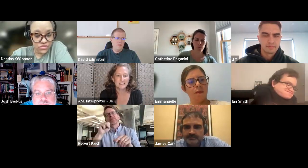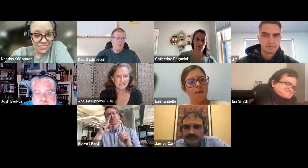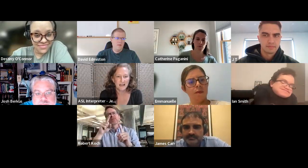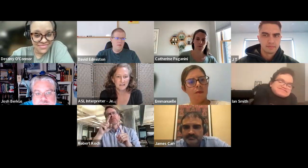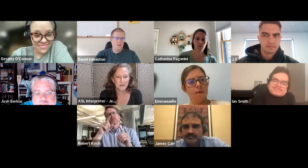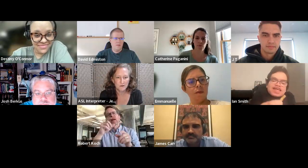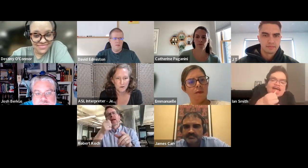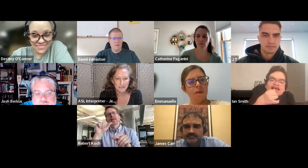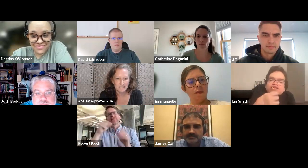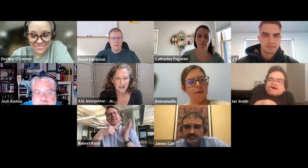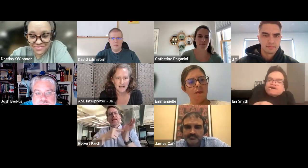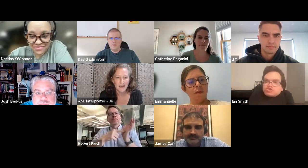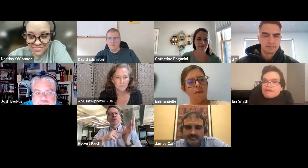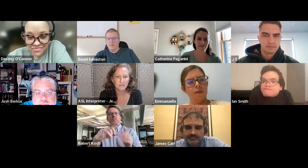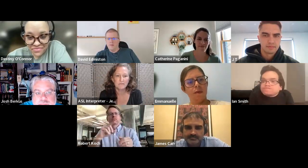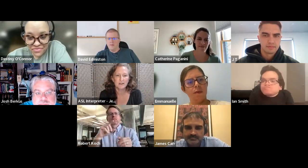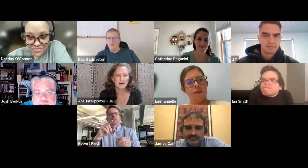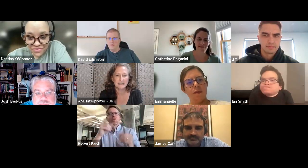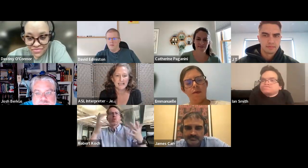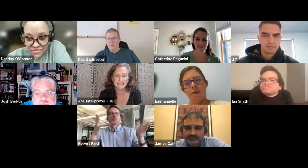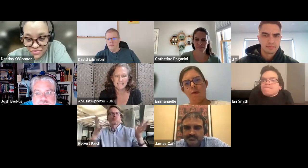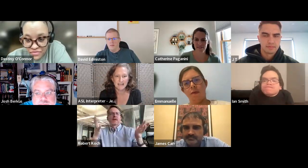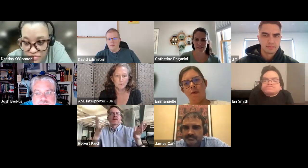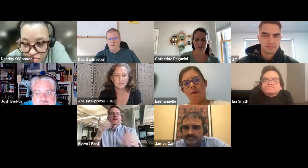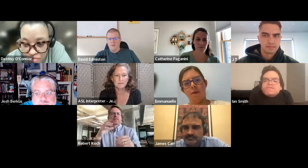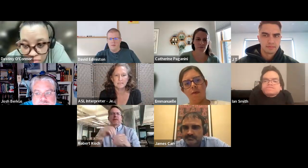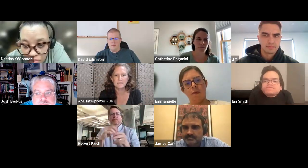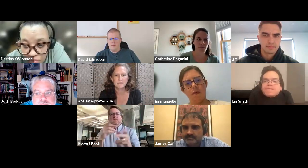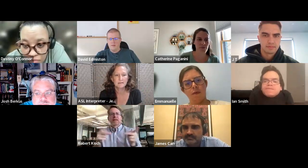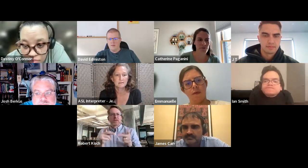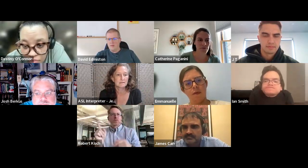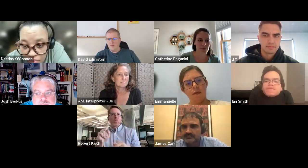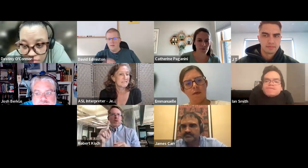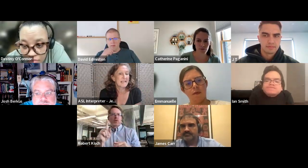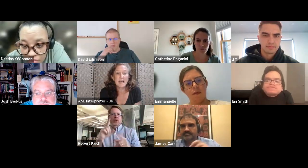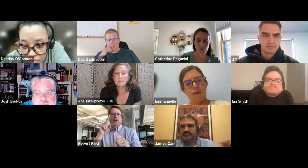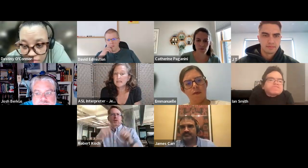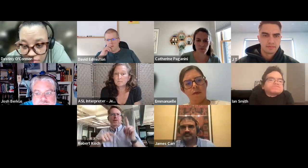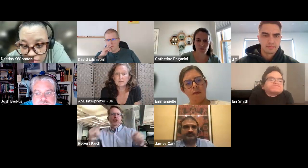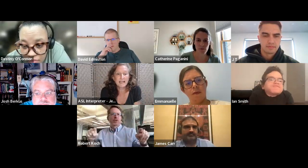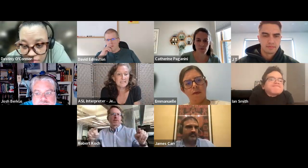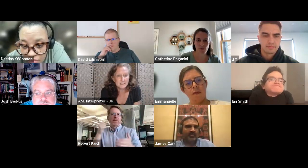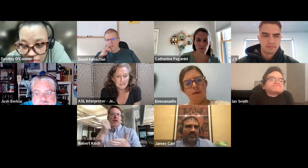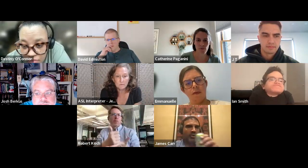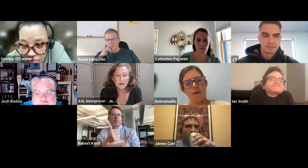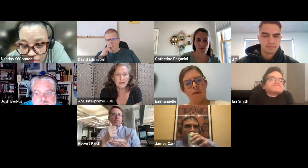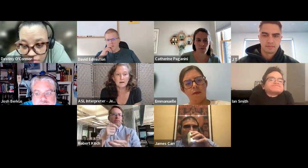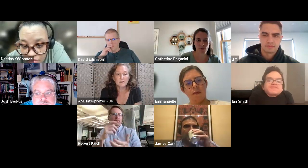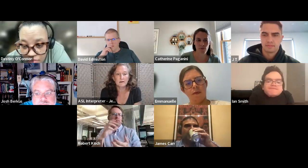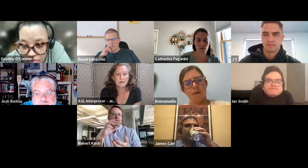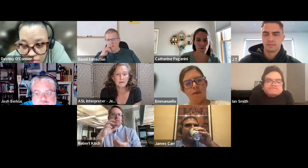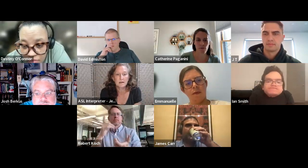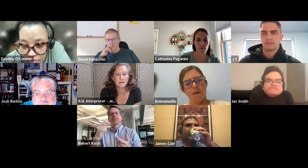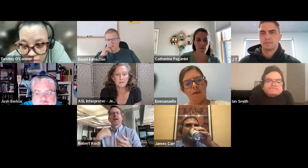case you don't know me. I wonder if there are any examples set up in place